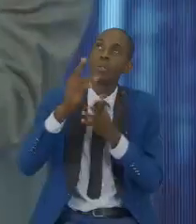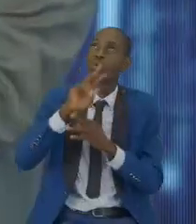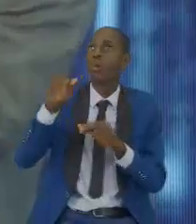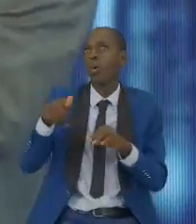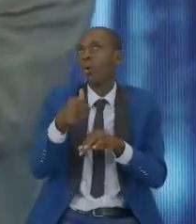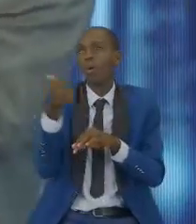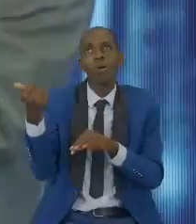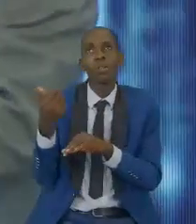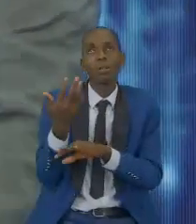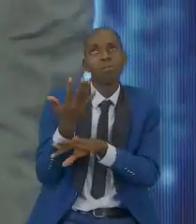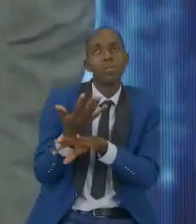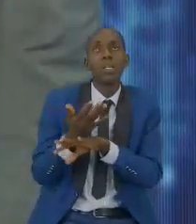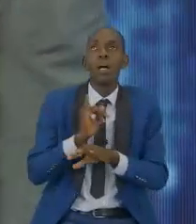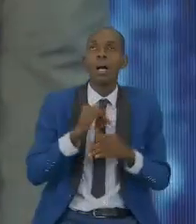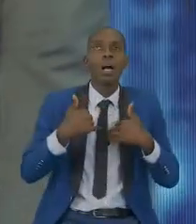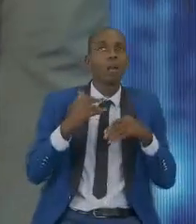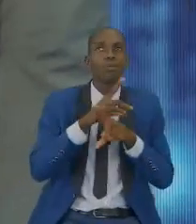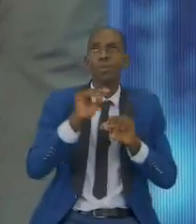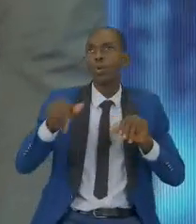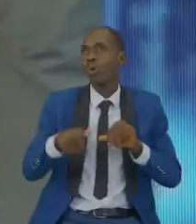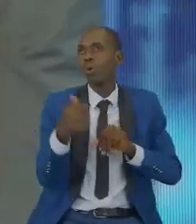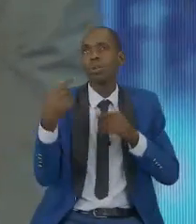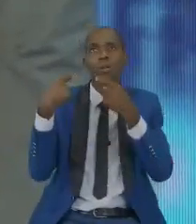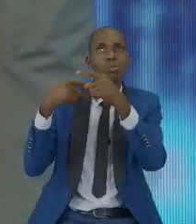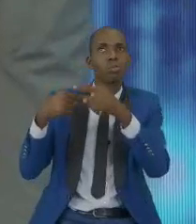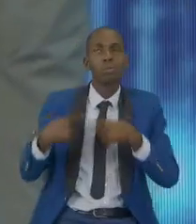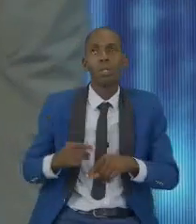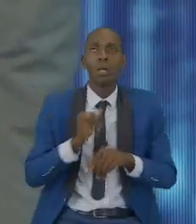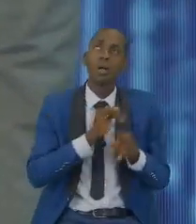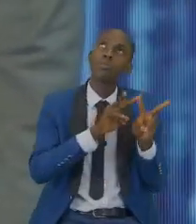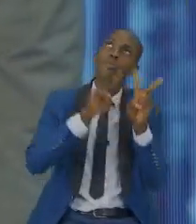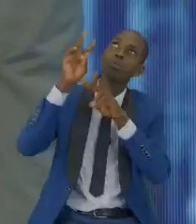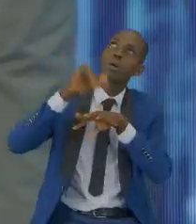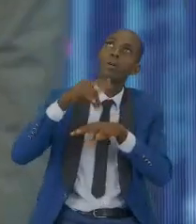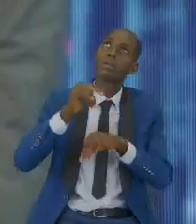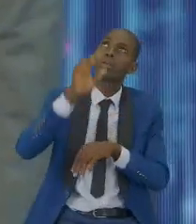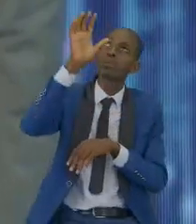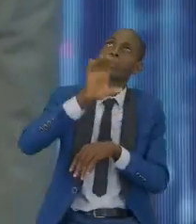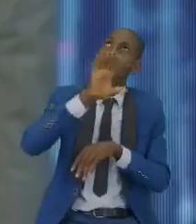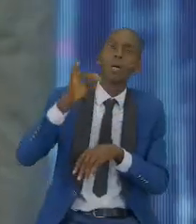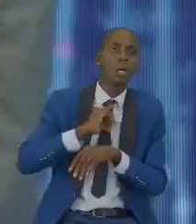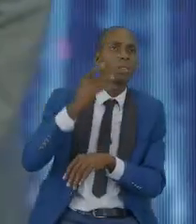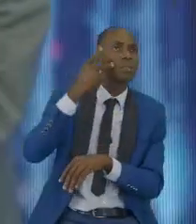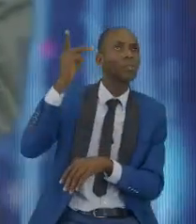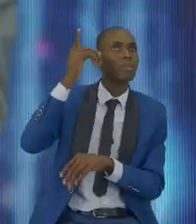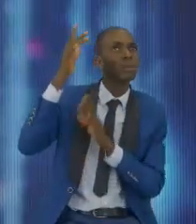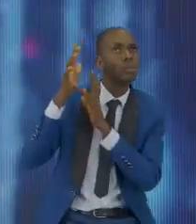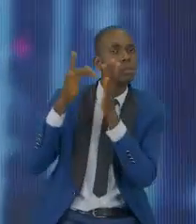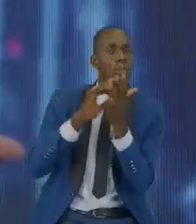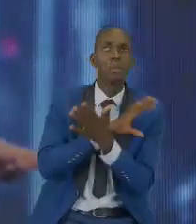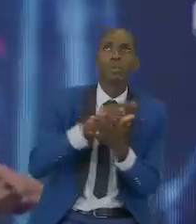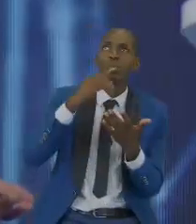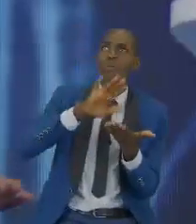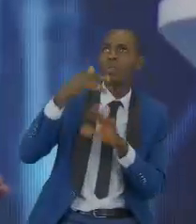have no argument. I look at the cross and I see Jesus Christ who died for me. I was